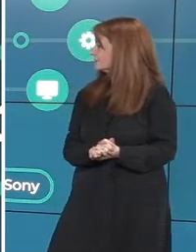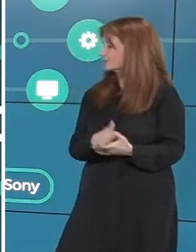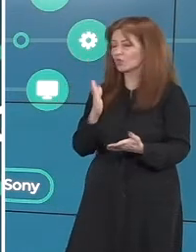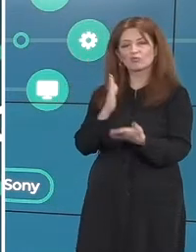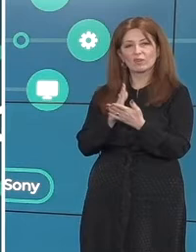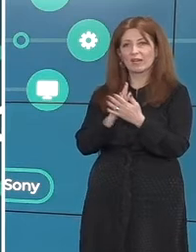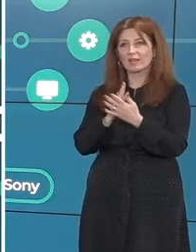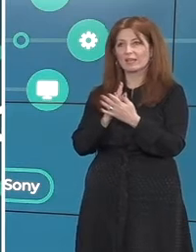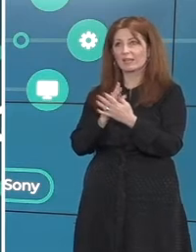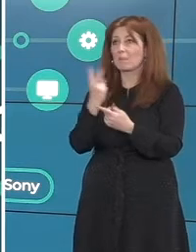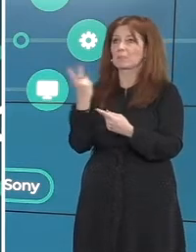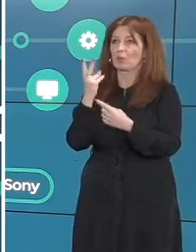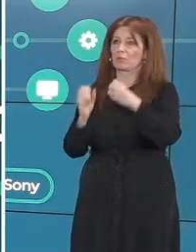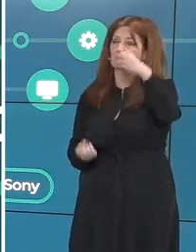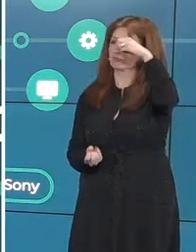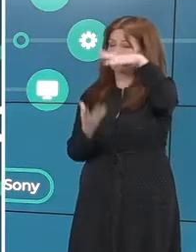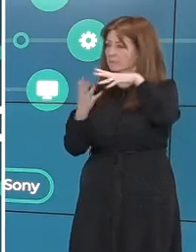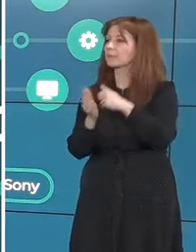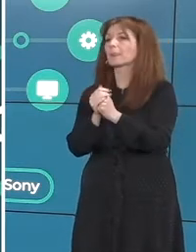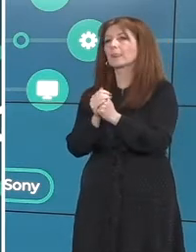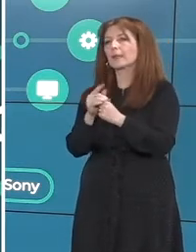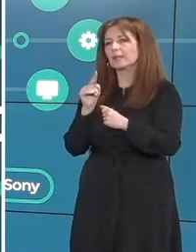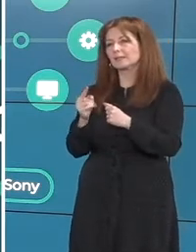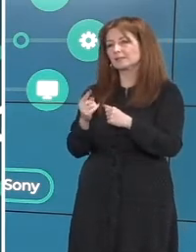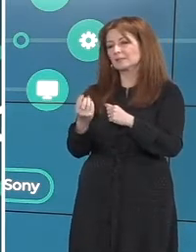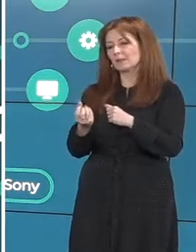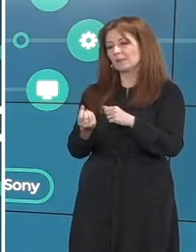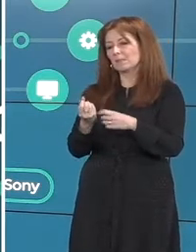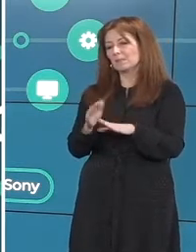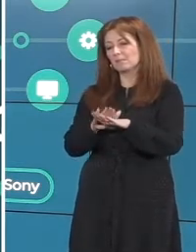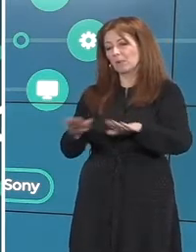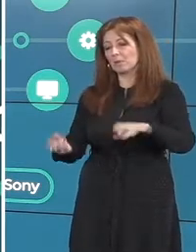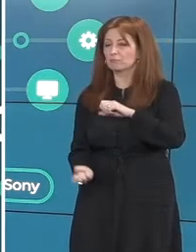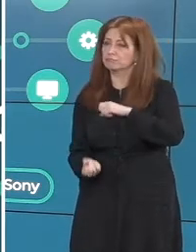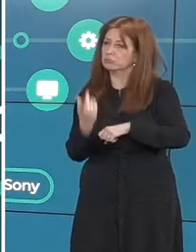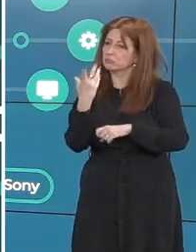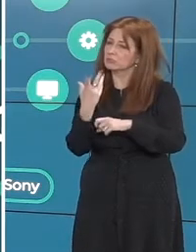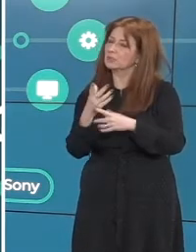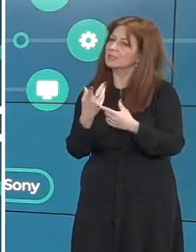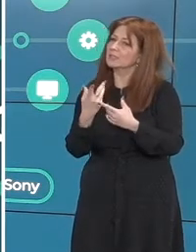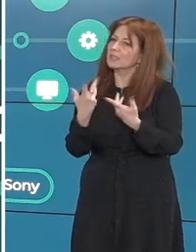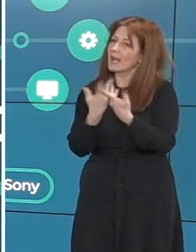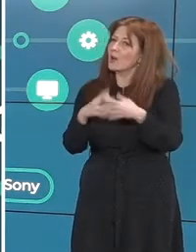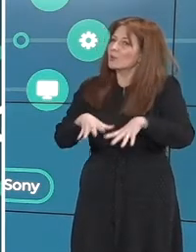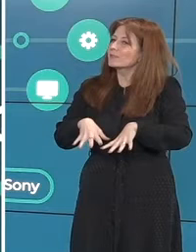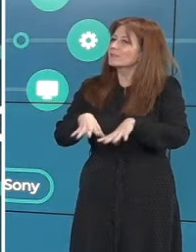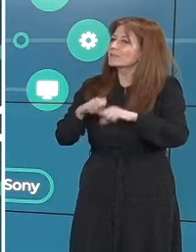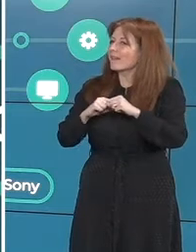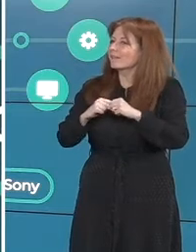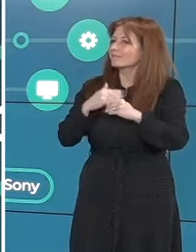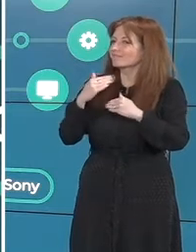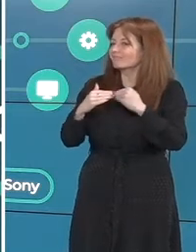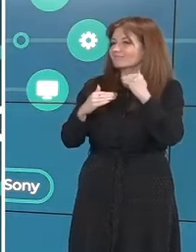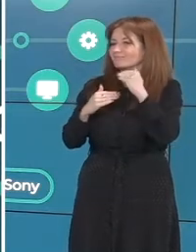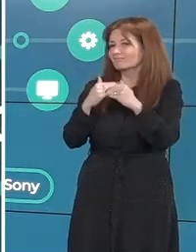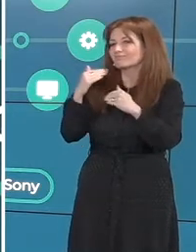is a top down and bottom up. But the bottom up, I think, is sort of how it often starts. And I think one of the most important things is, as you're engaging with